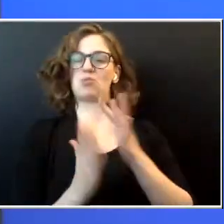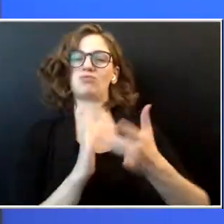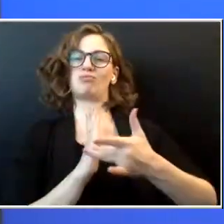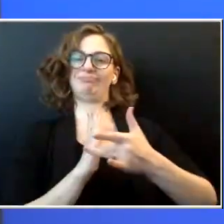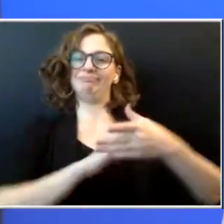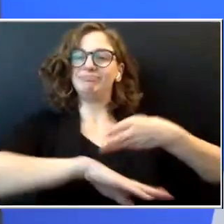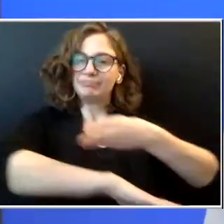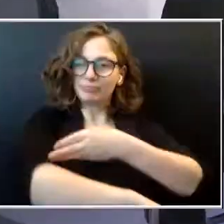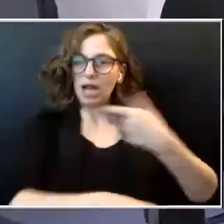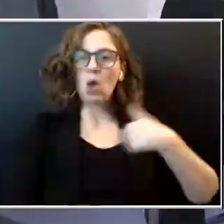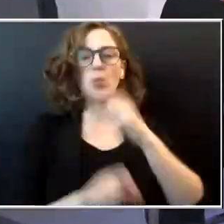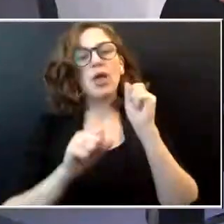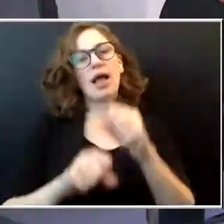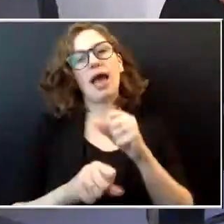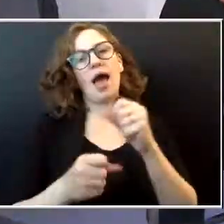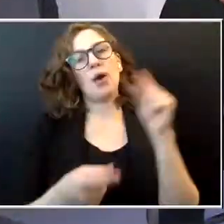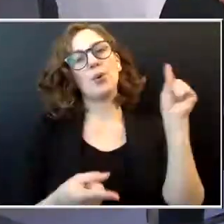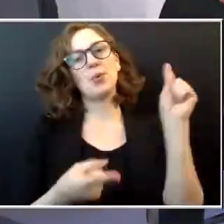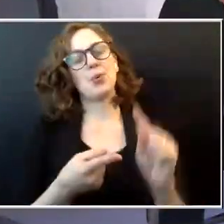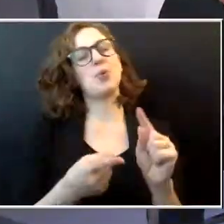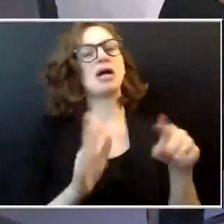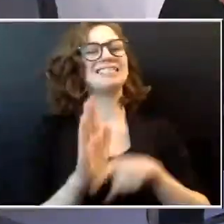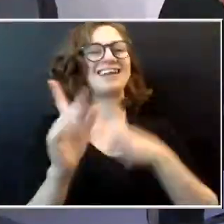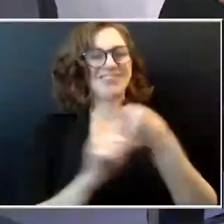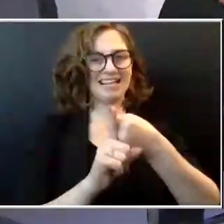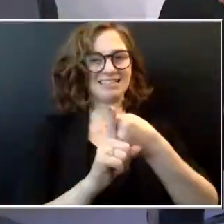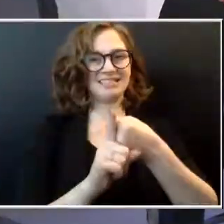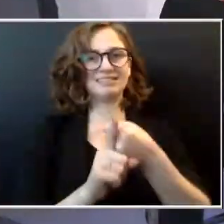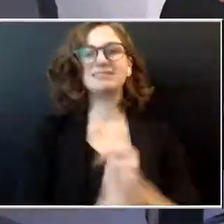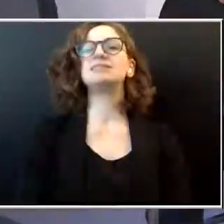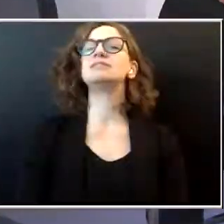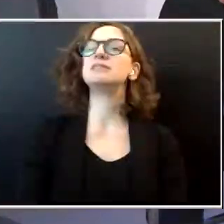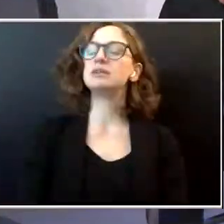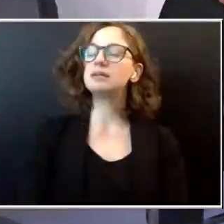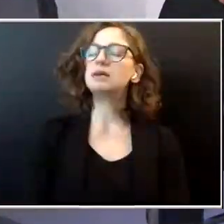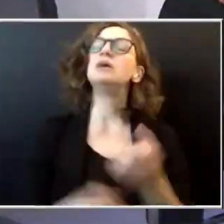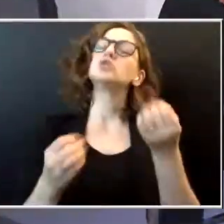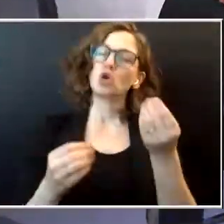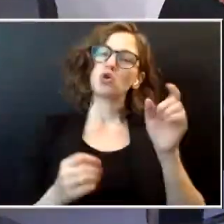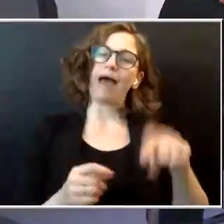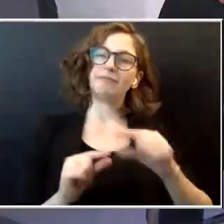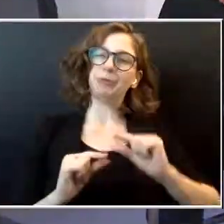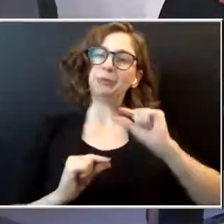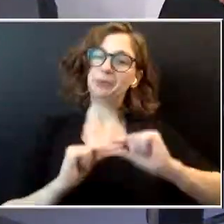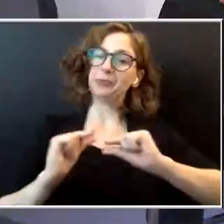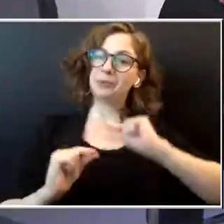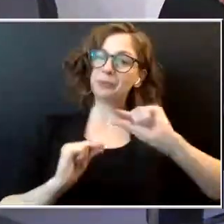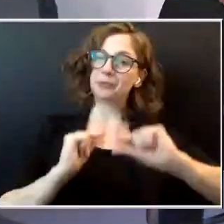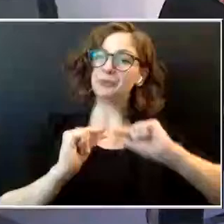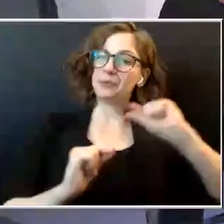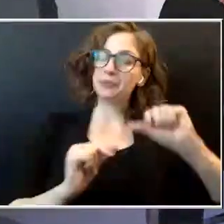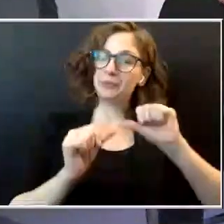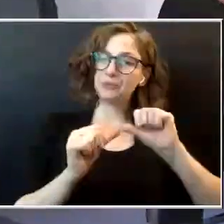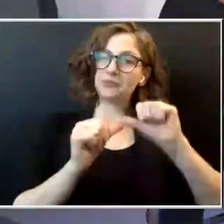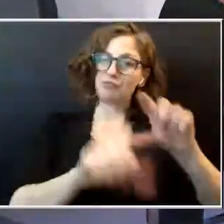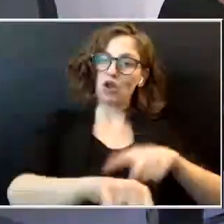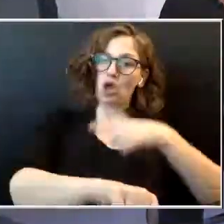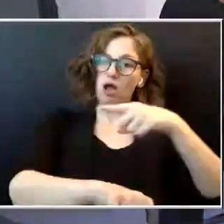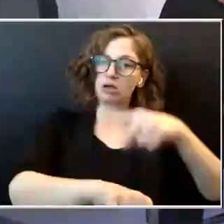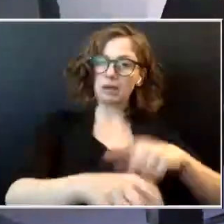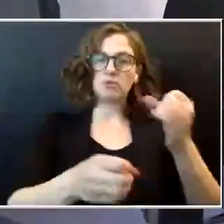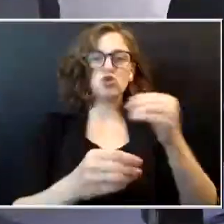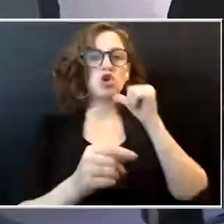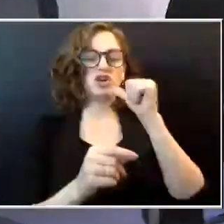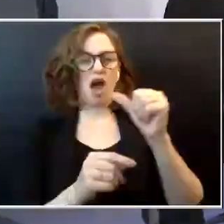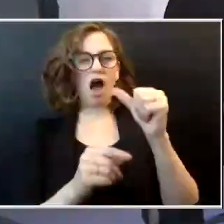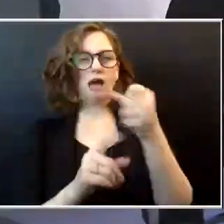more effective. So really, you're having to give these very small doses over a long period of time so you don't affect the tissue around it too much. Is that a